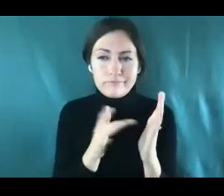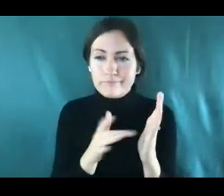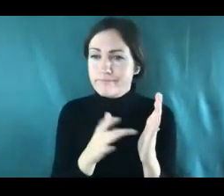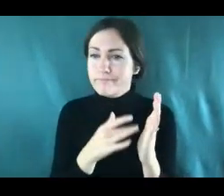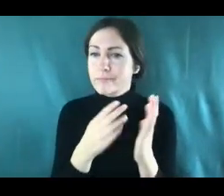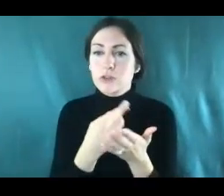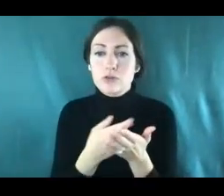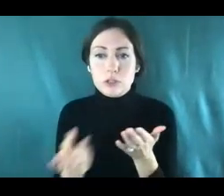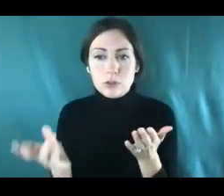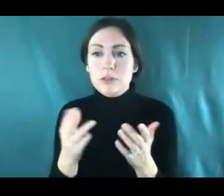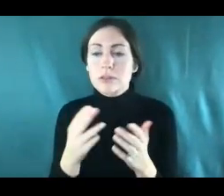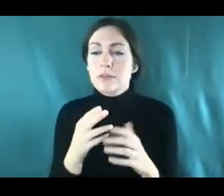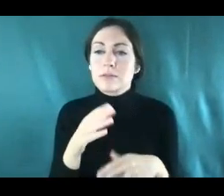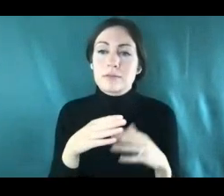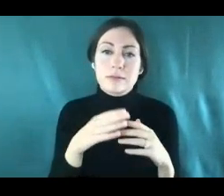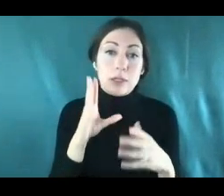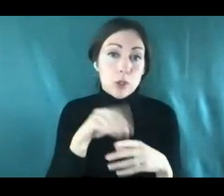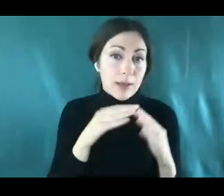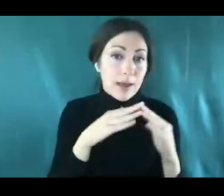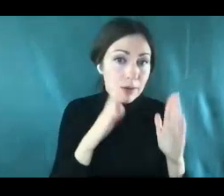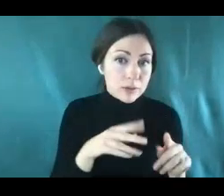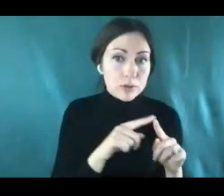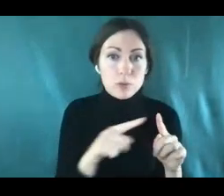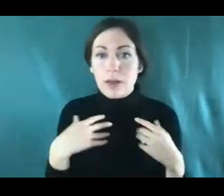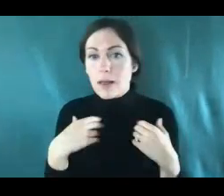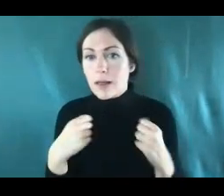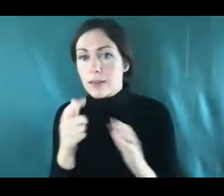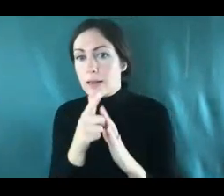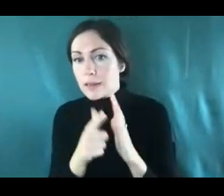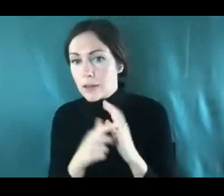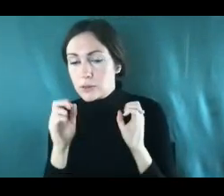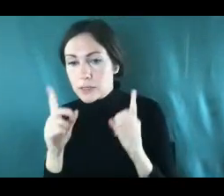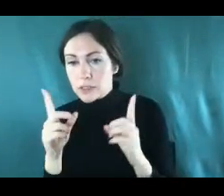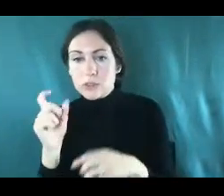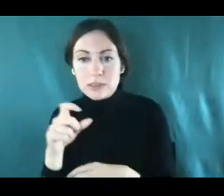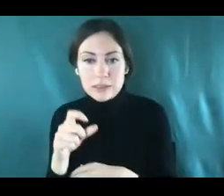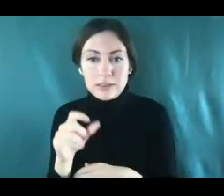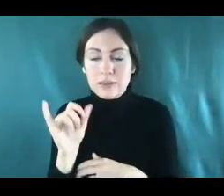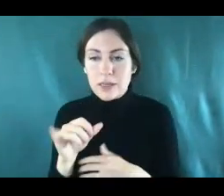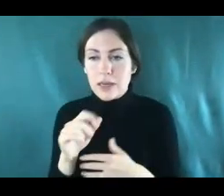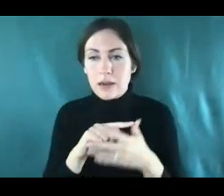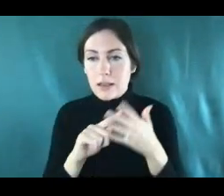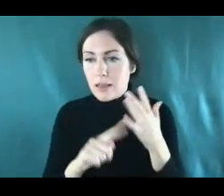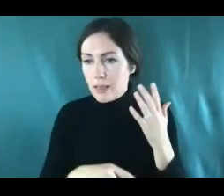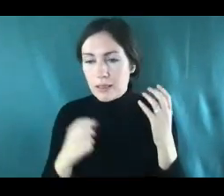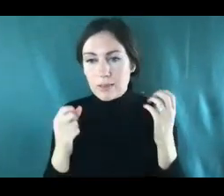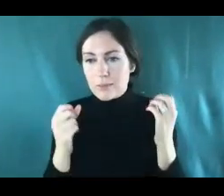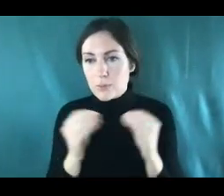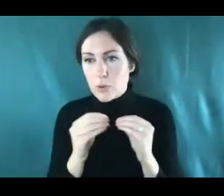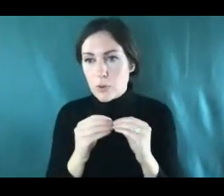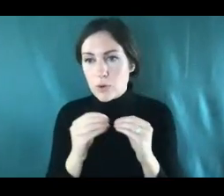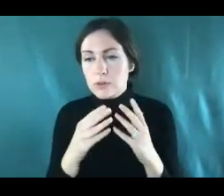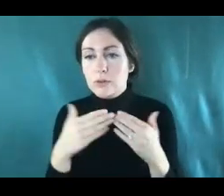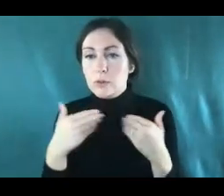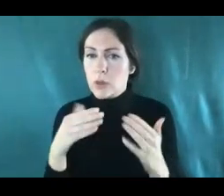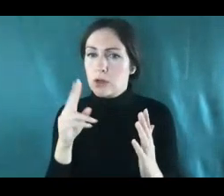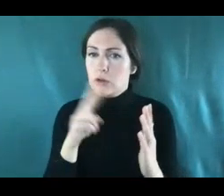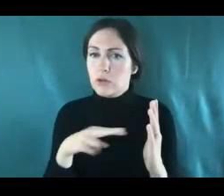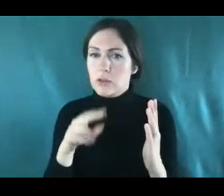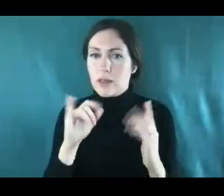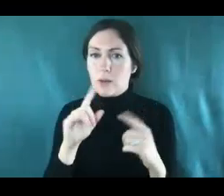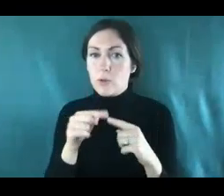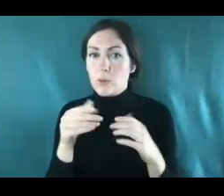from housing to health and legal education needs and so much more. So please take a look at that when